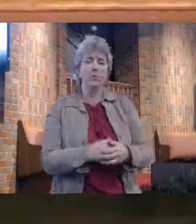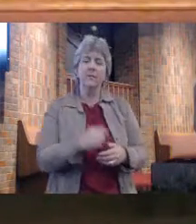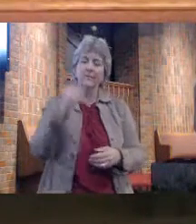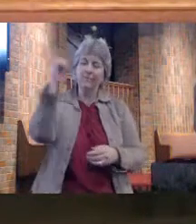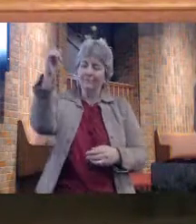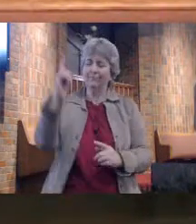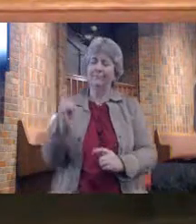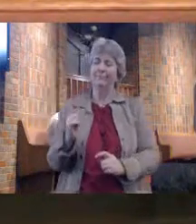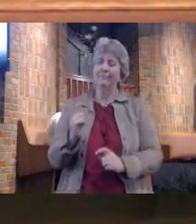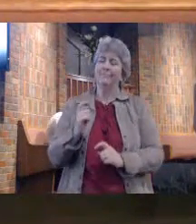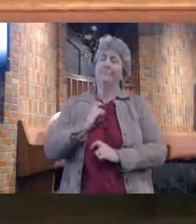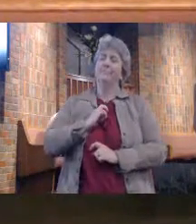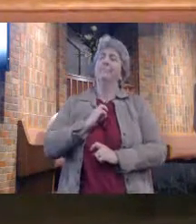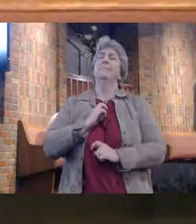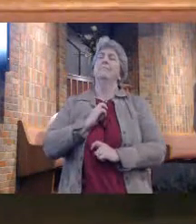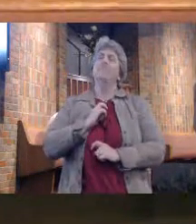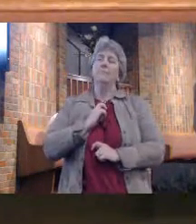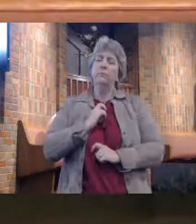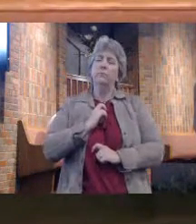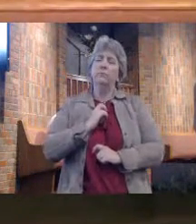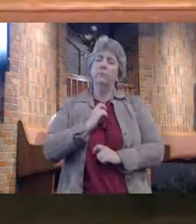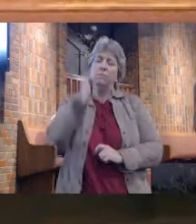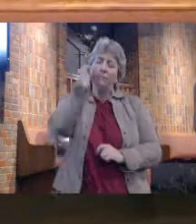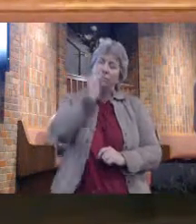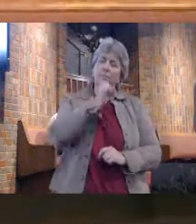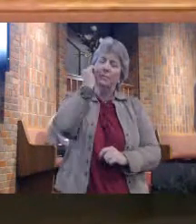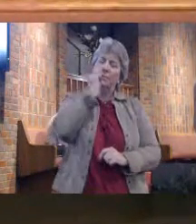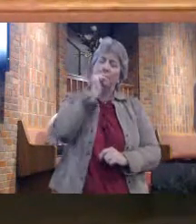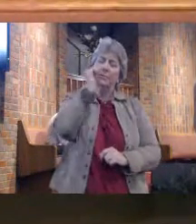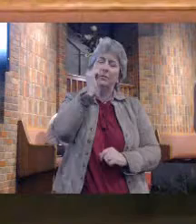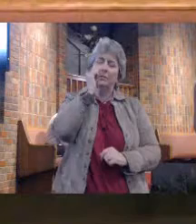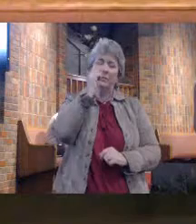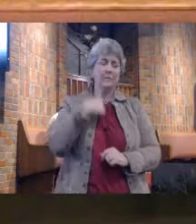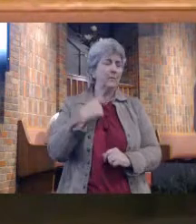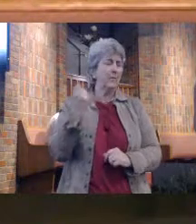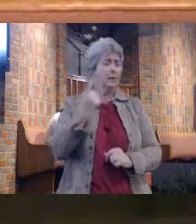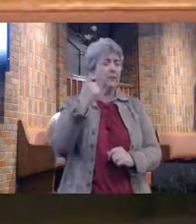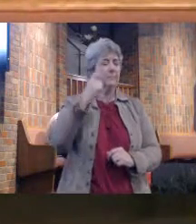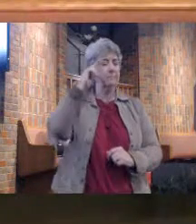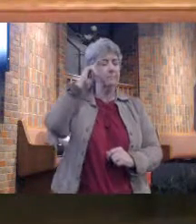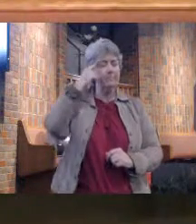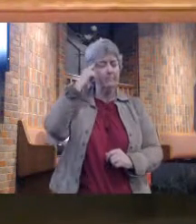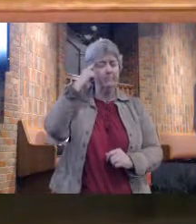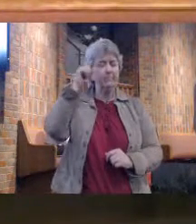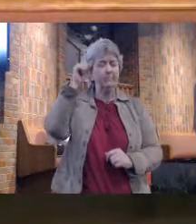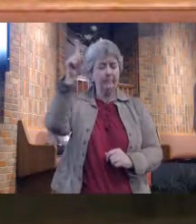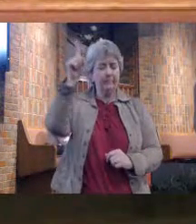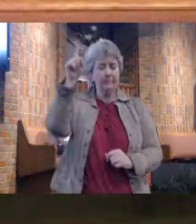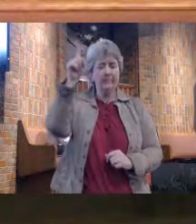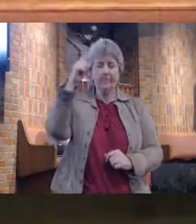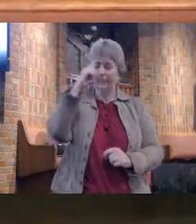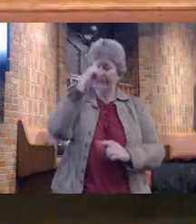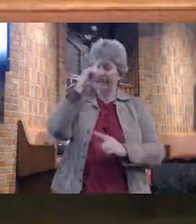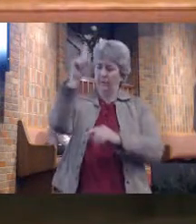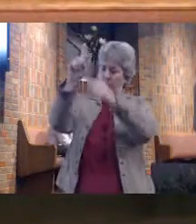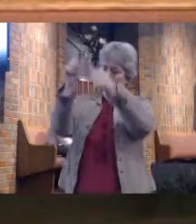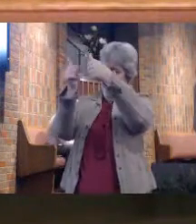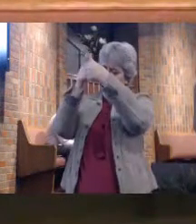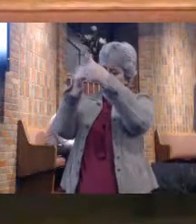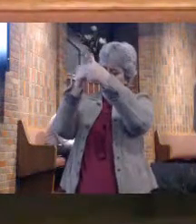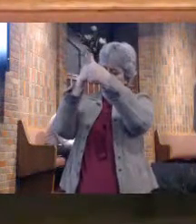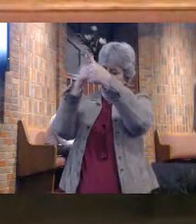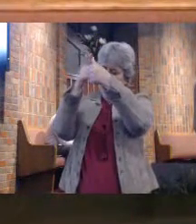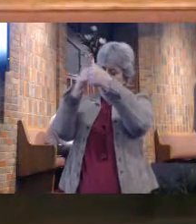every week of our lives, and let us always remember this and put you first in our lives.